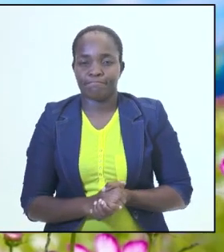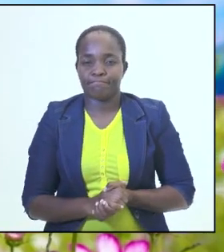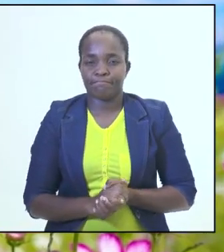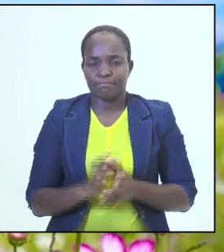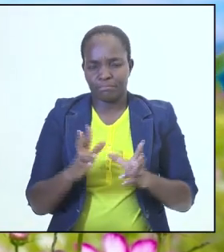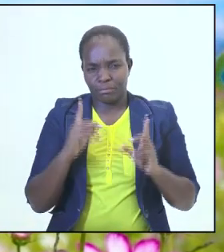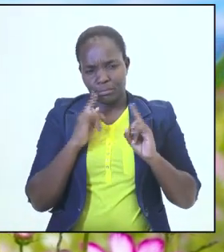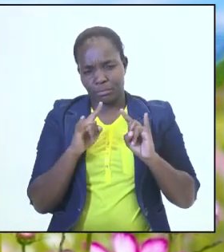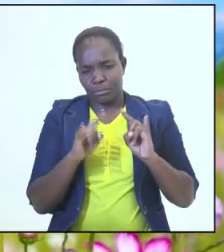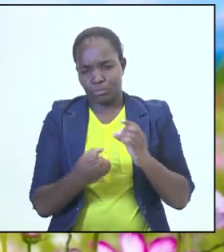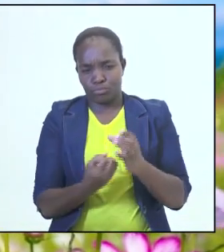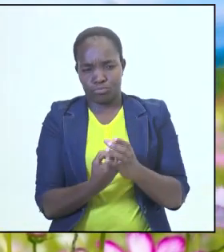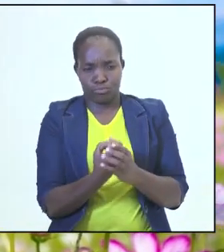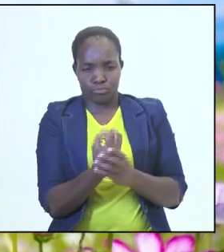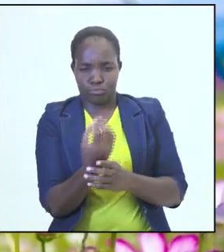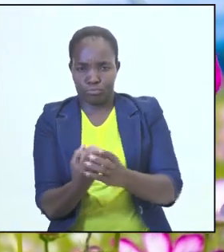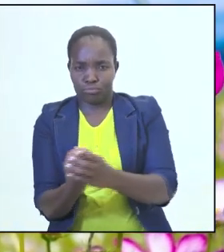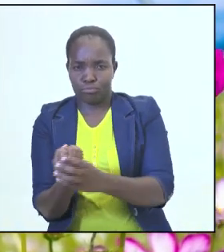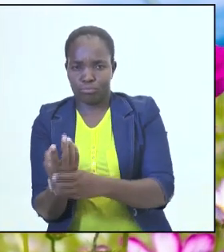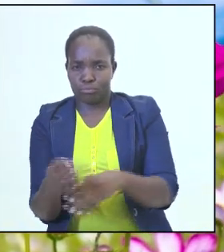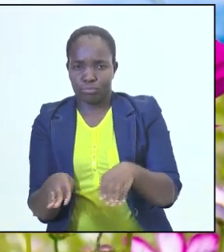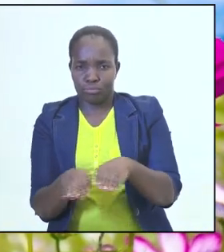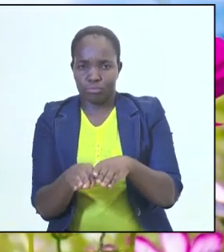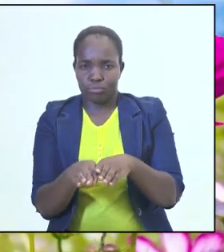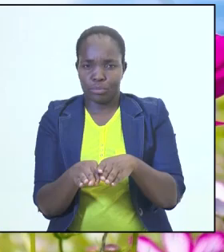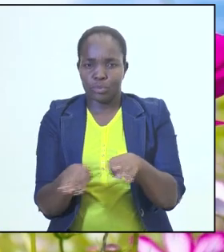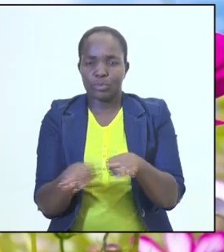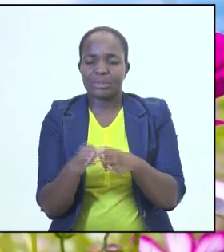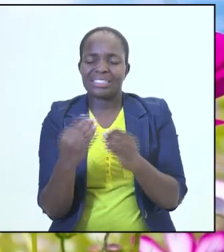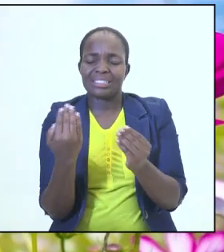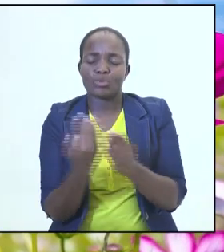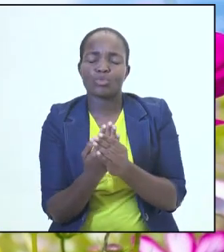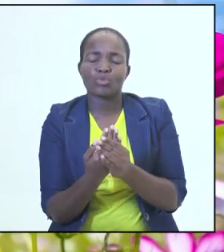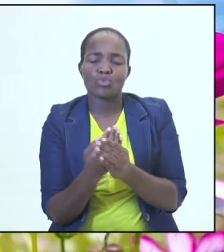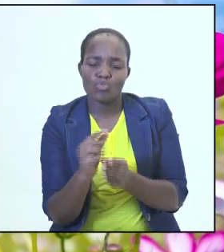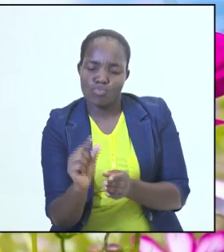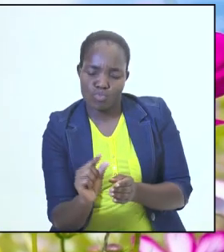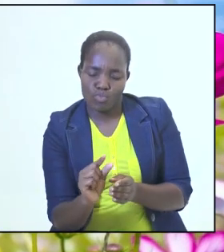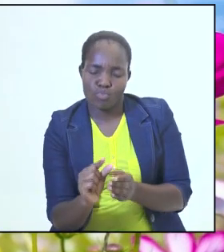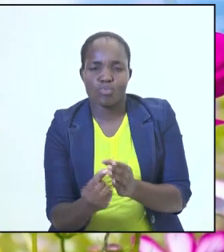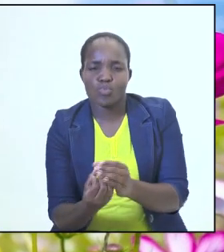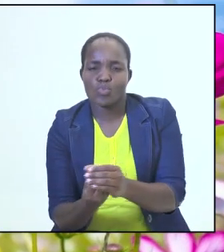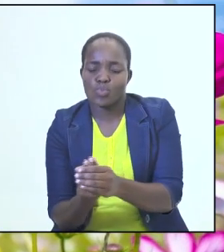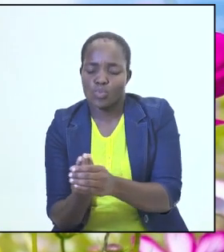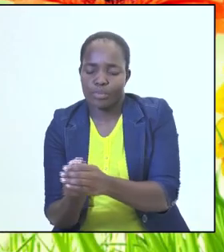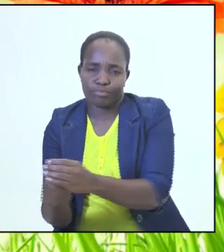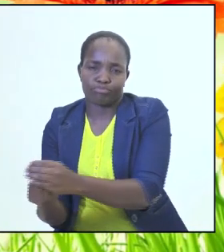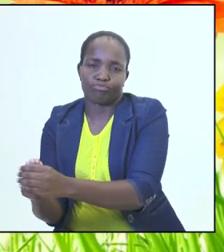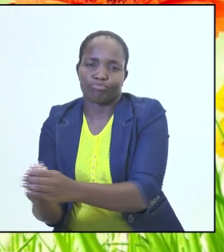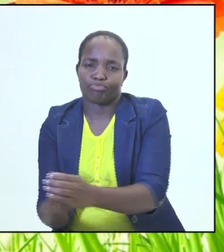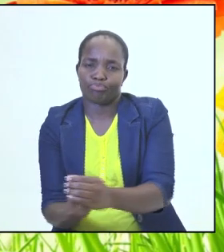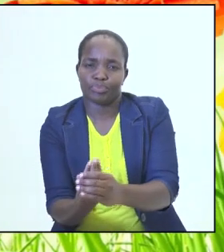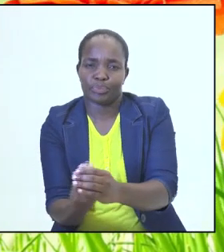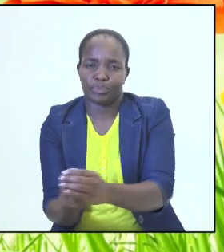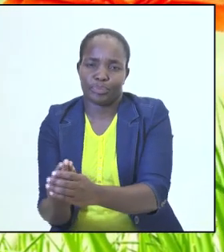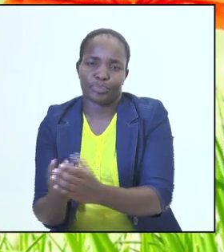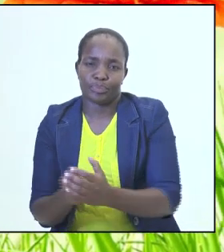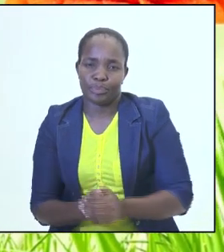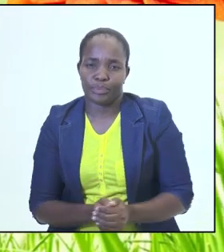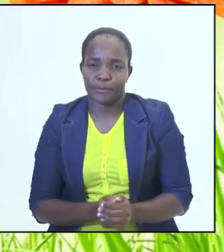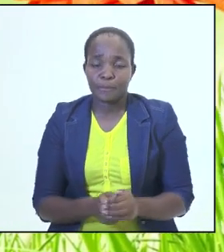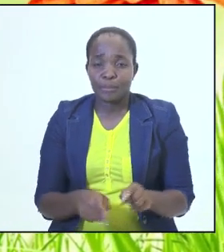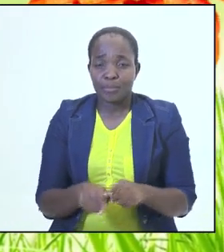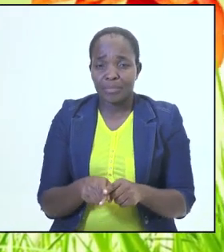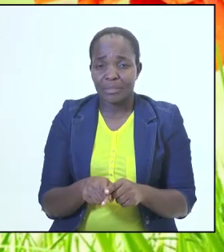Viewers, plant reproduction is the production of small new plants. Now, unlike animals that can seek a